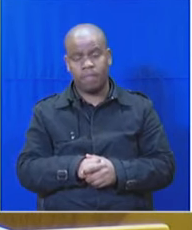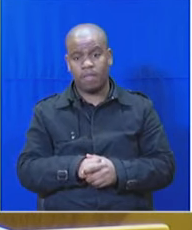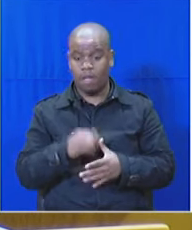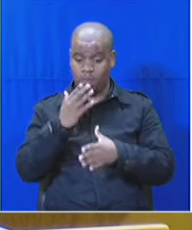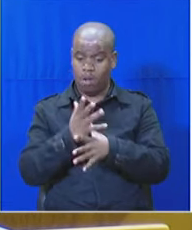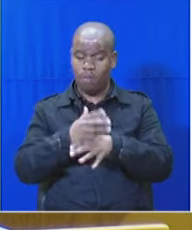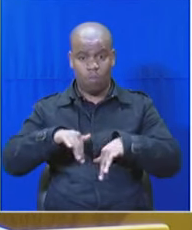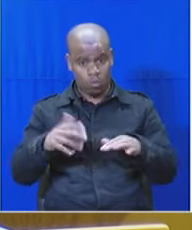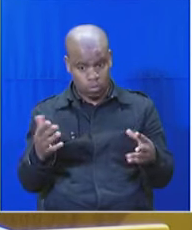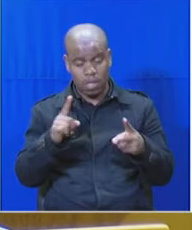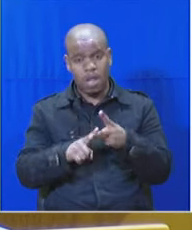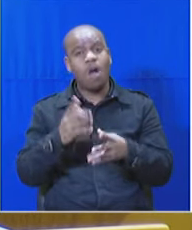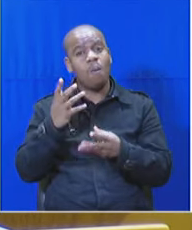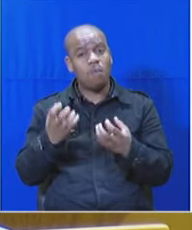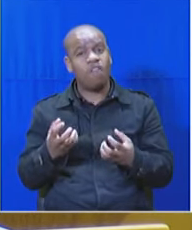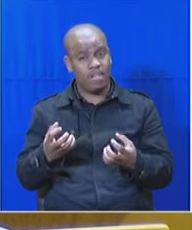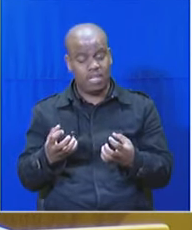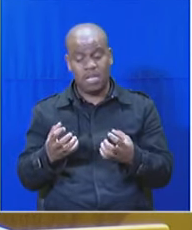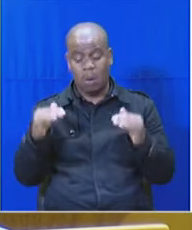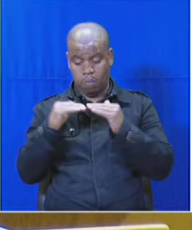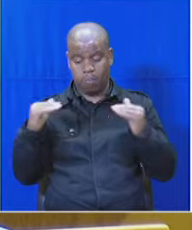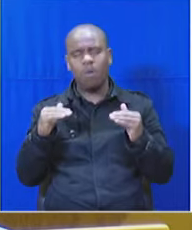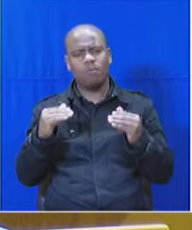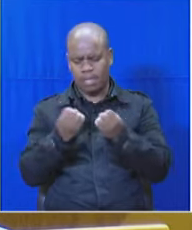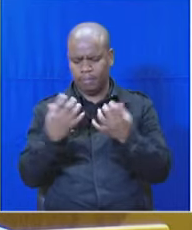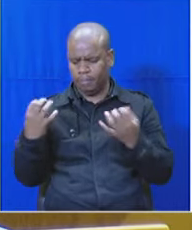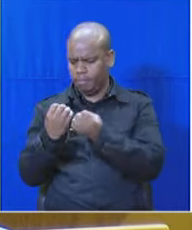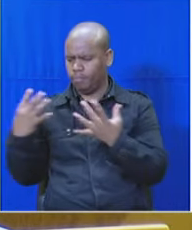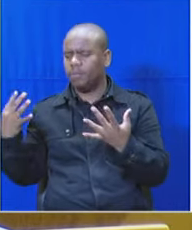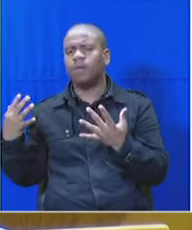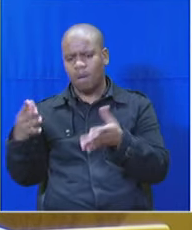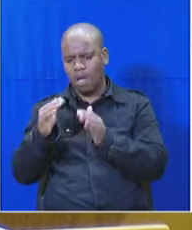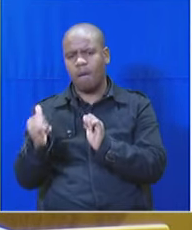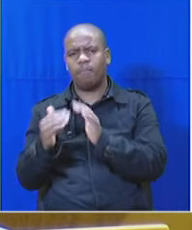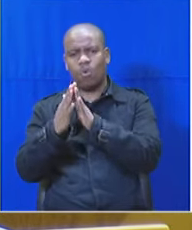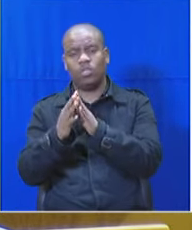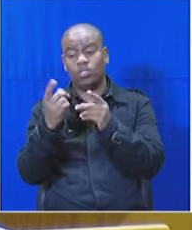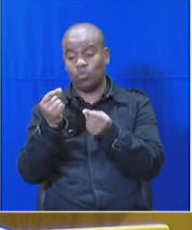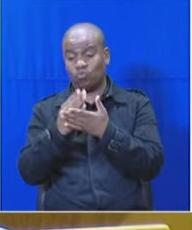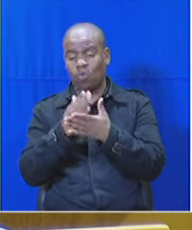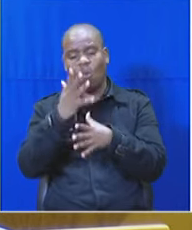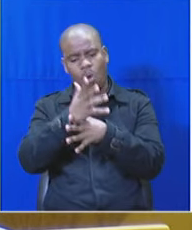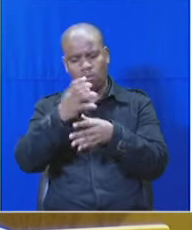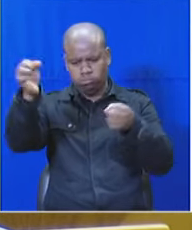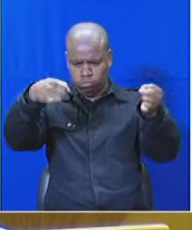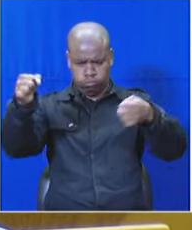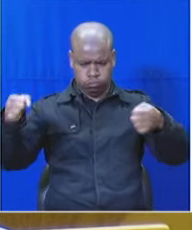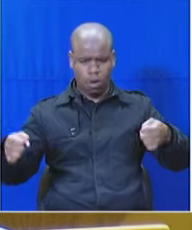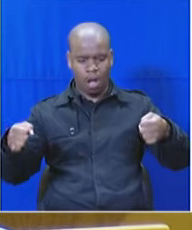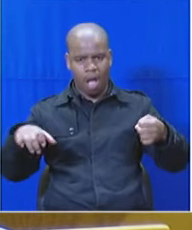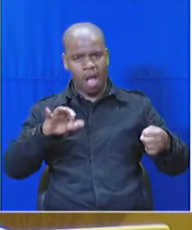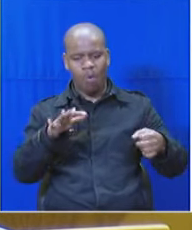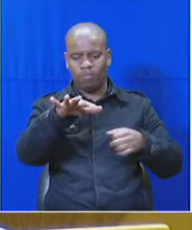unemployment, poverty, and inequality. Such multifaceted approach include creation of more jobs through agricultural